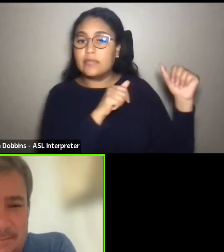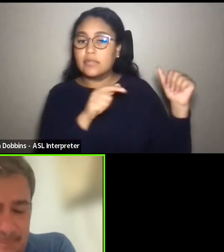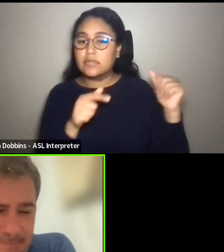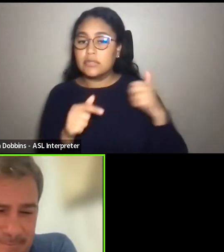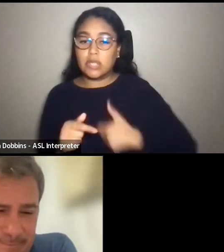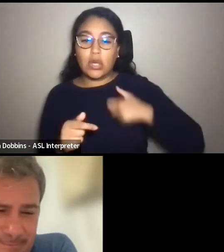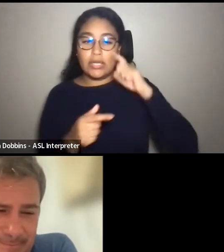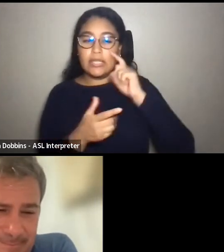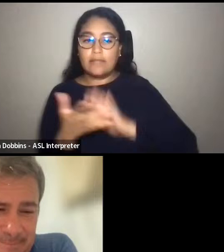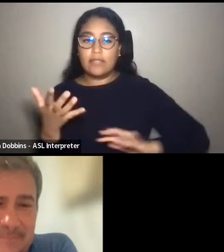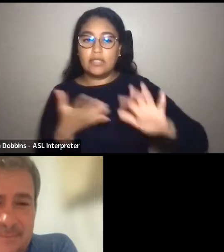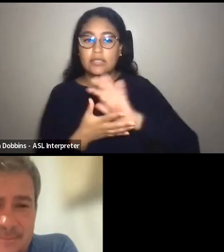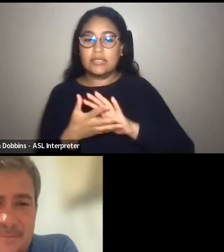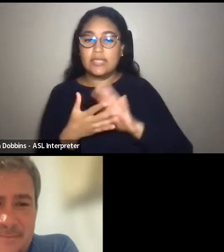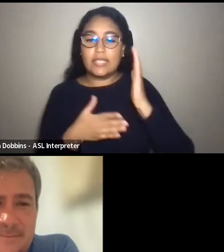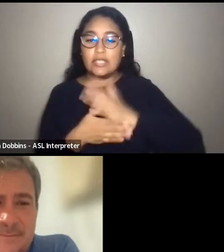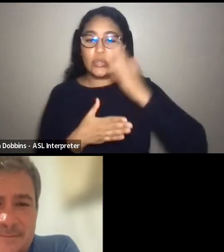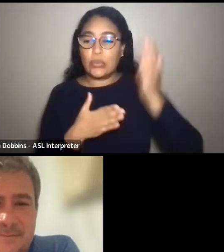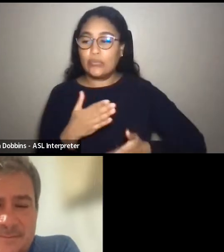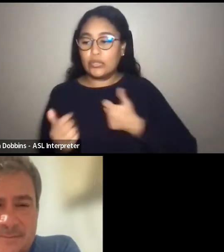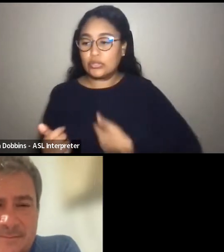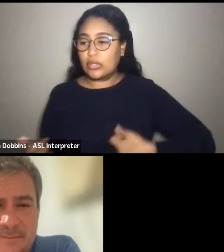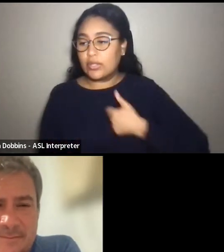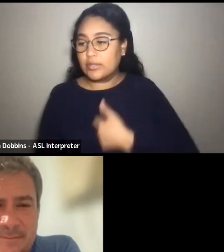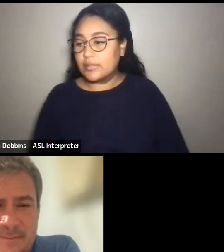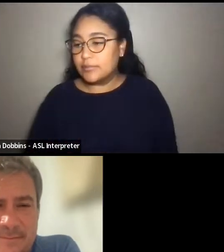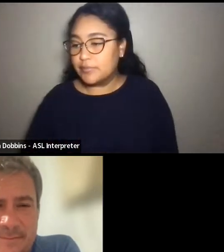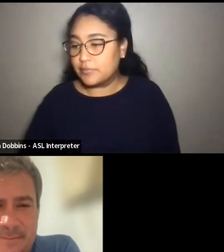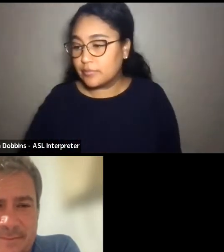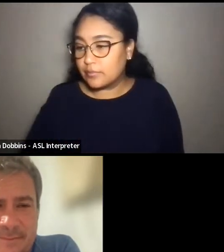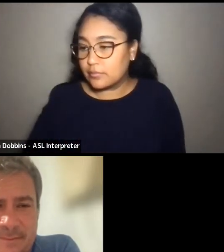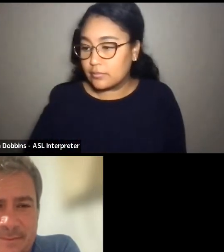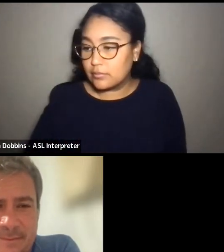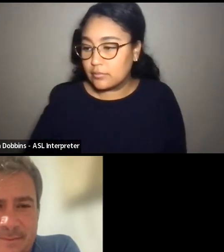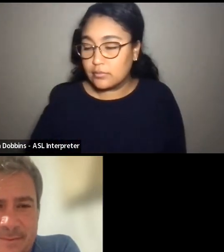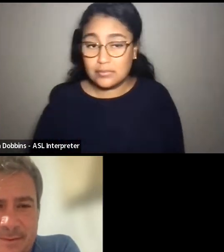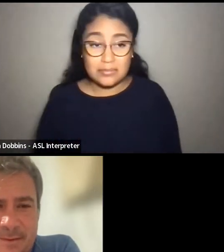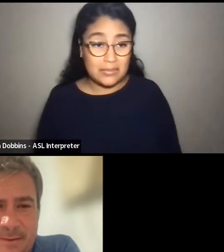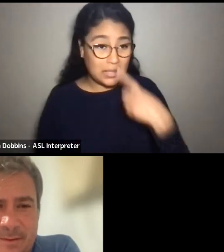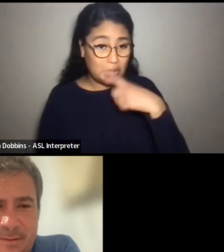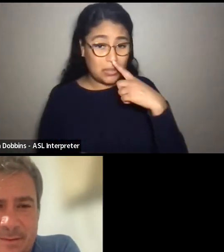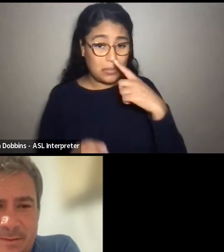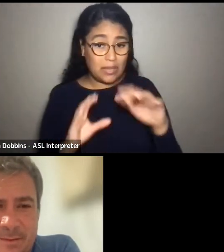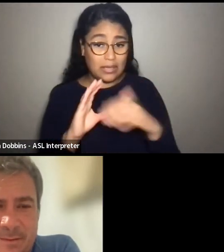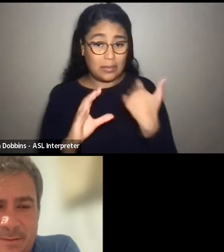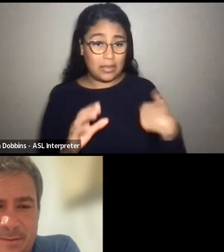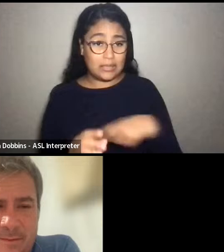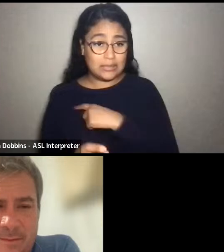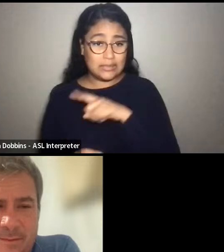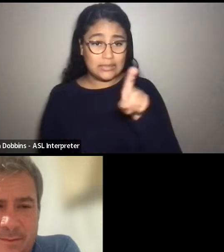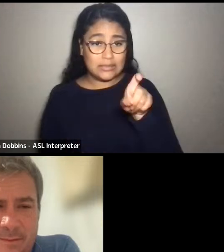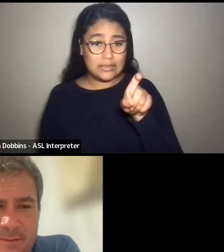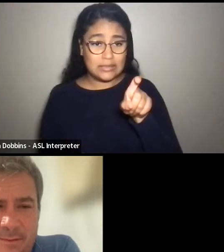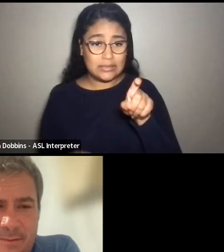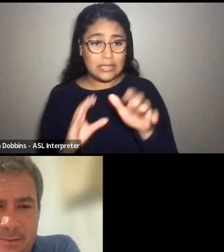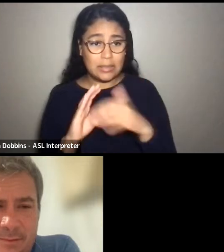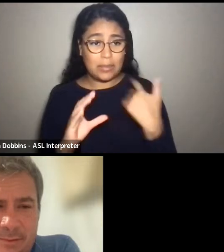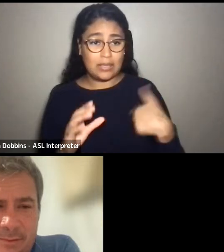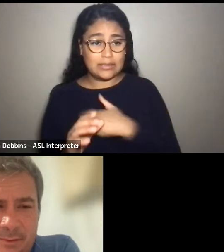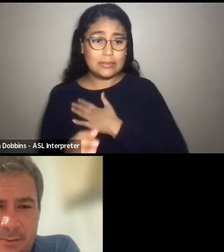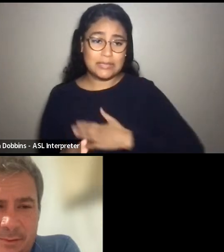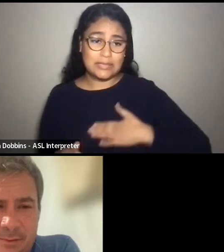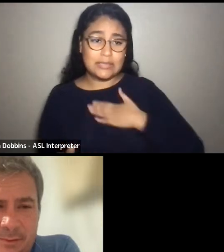confusing. It's over. I'm sorry. Yeah. Sorry. Could you email us though? Send us an email. Yeah.